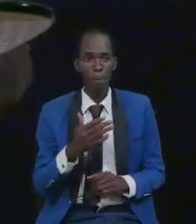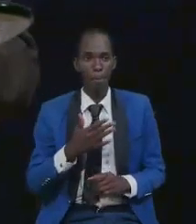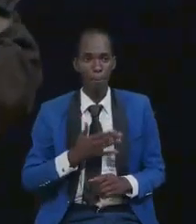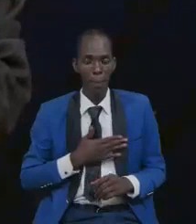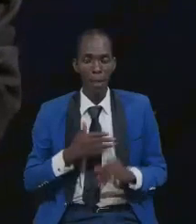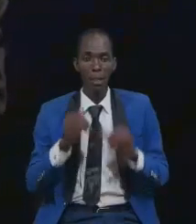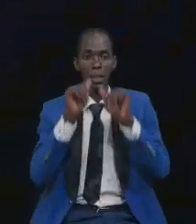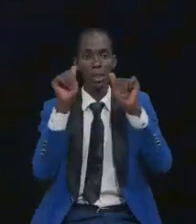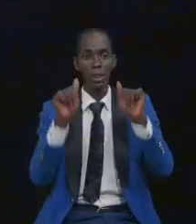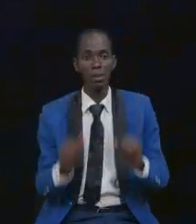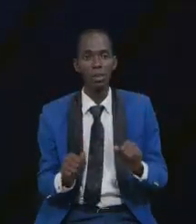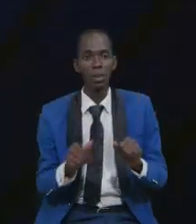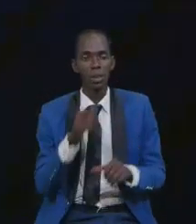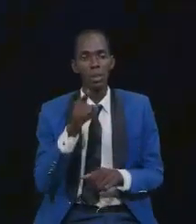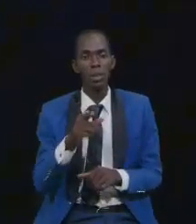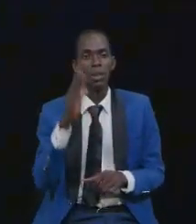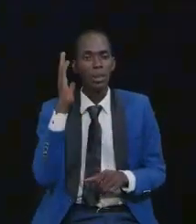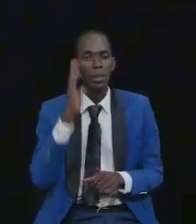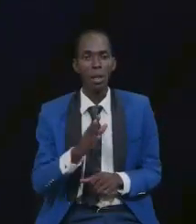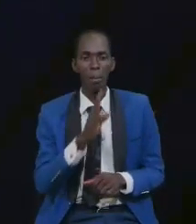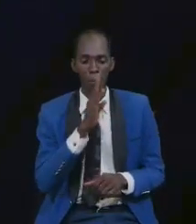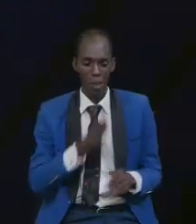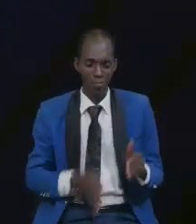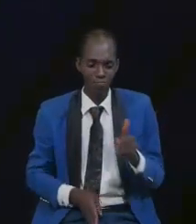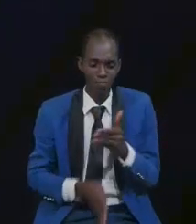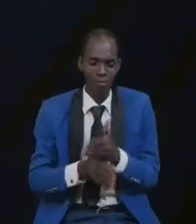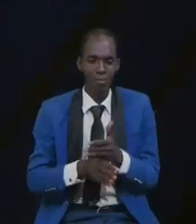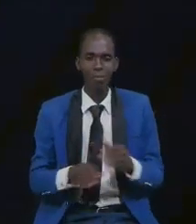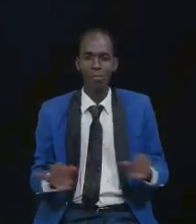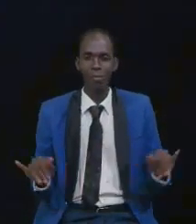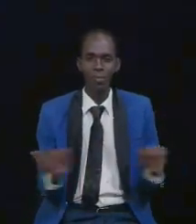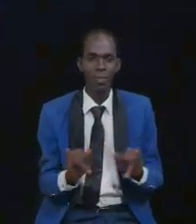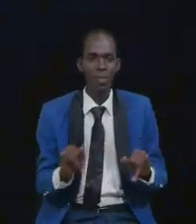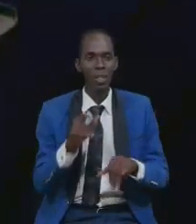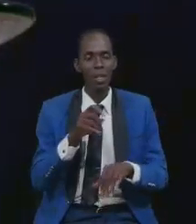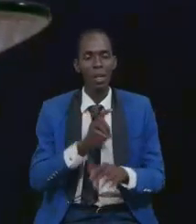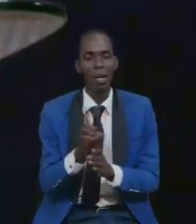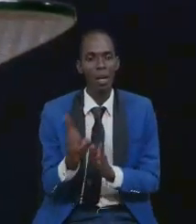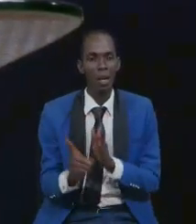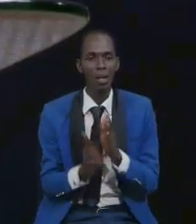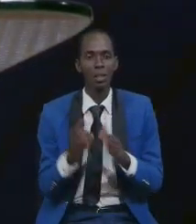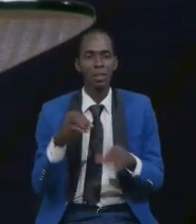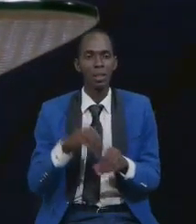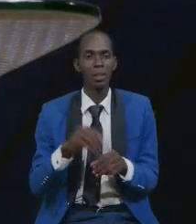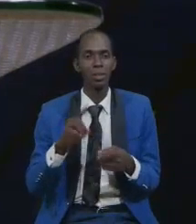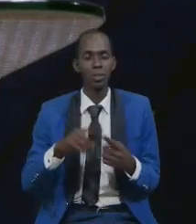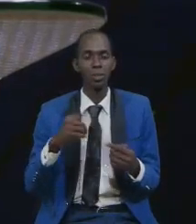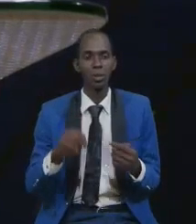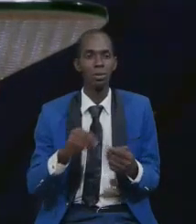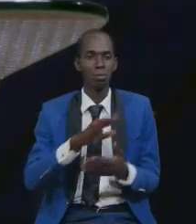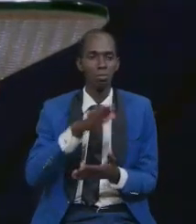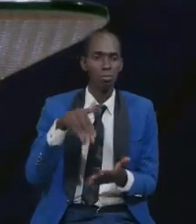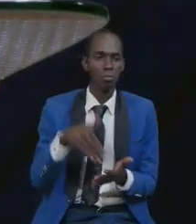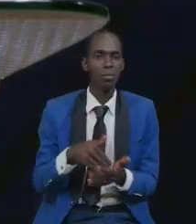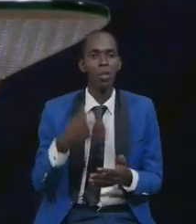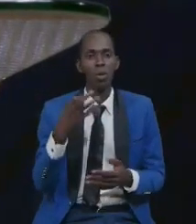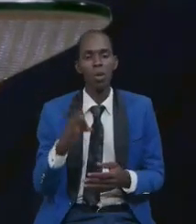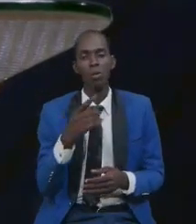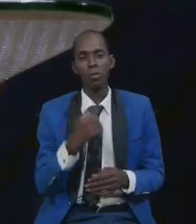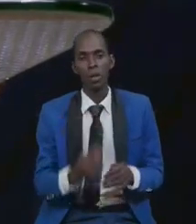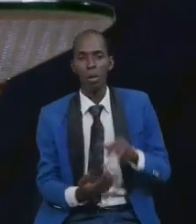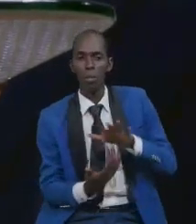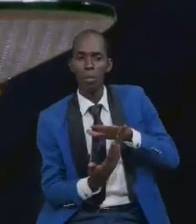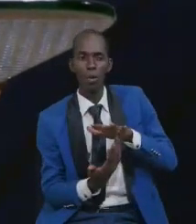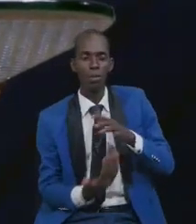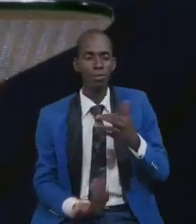ye shall be cast the same hour into the midst of the burning fiery